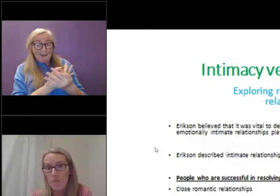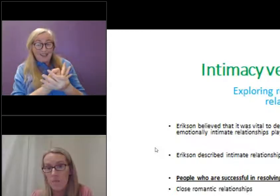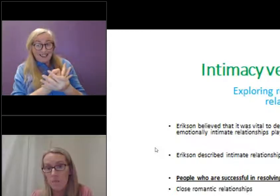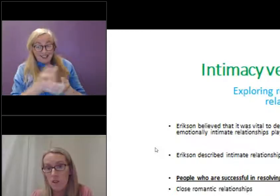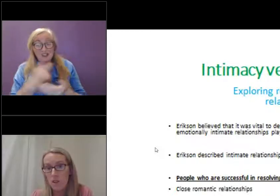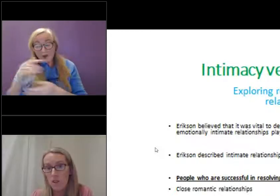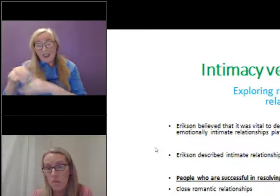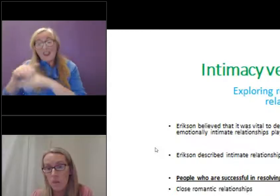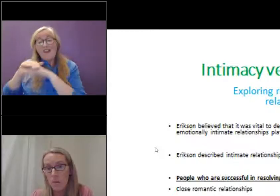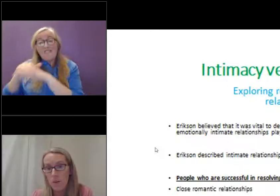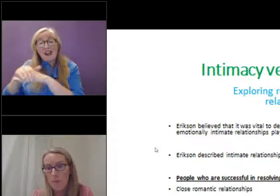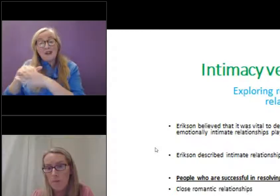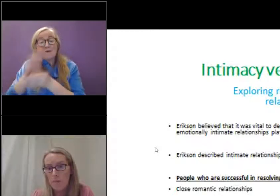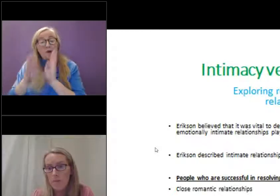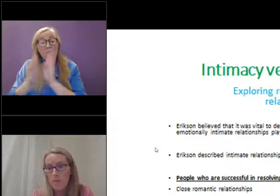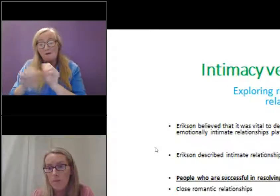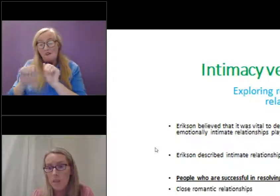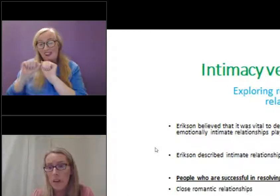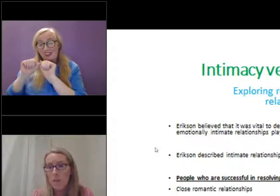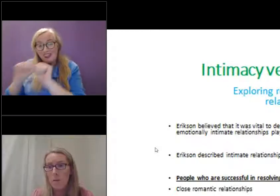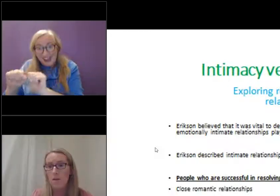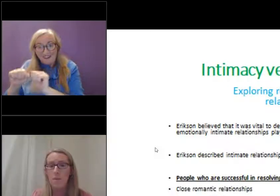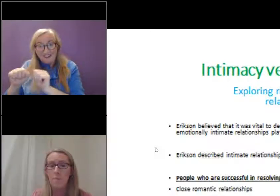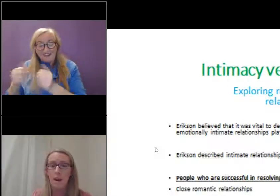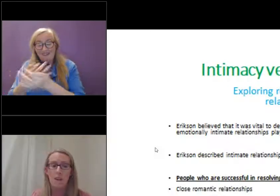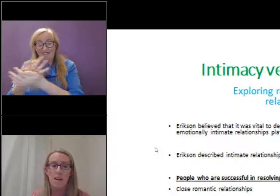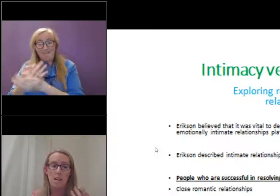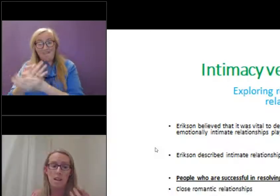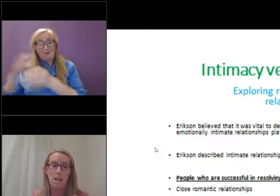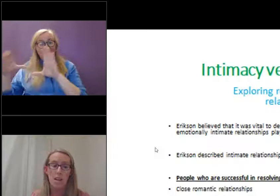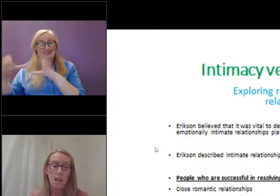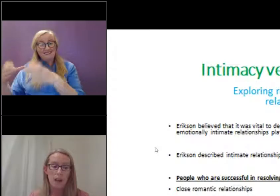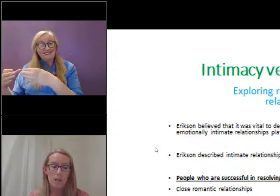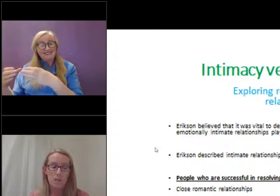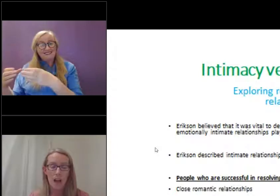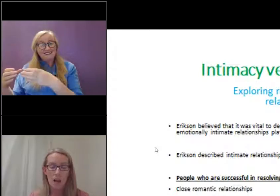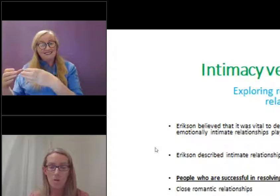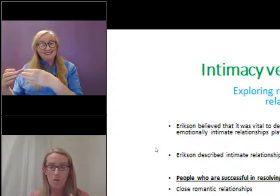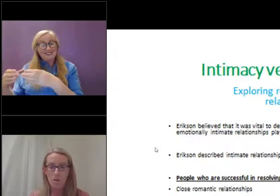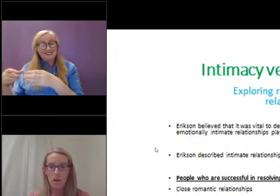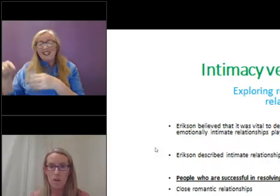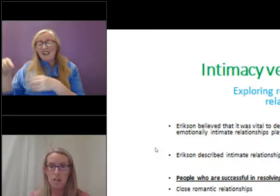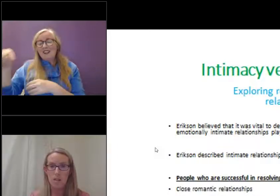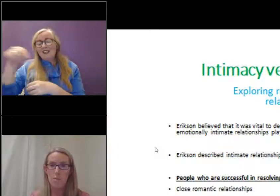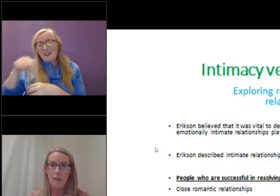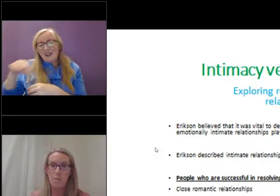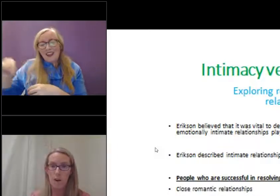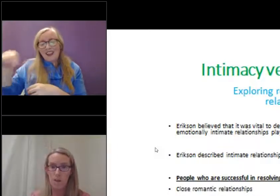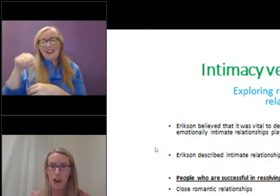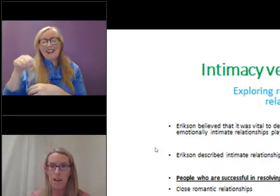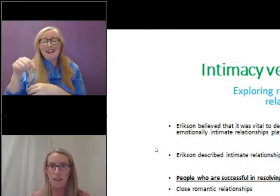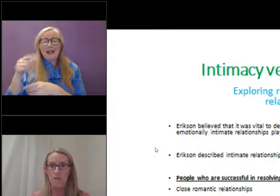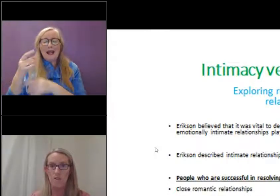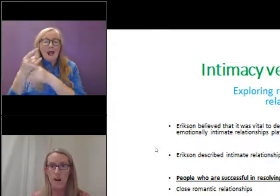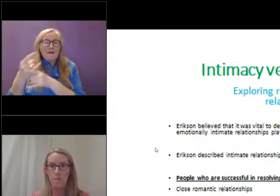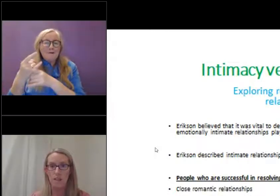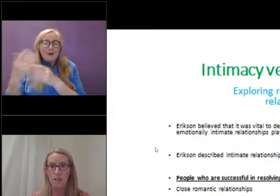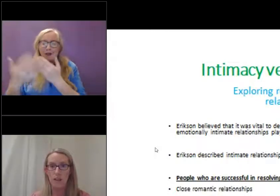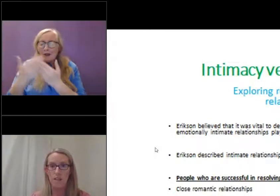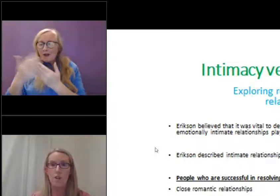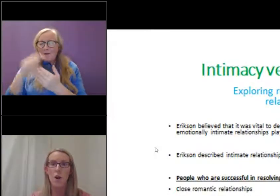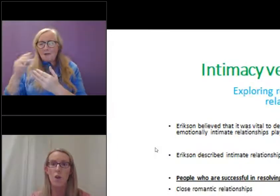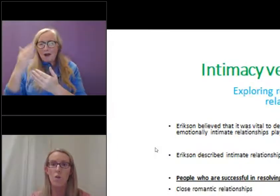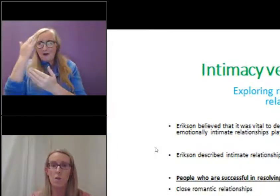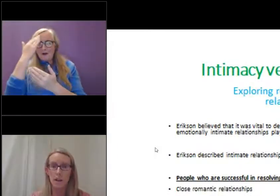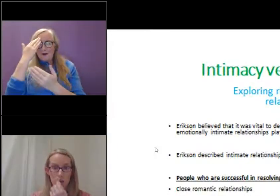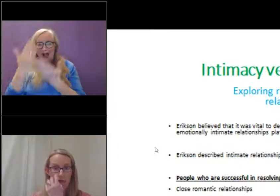like a second family to young people. And I suppose it's about trying to, I suppose, help a young person to meet them where they're at in their